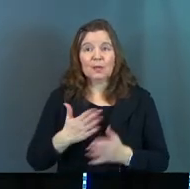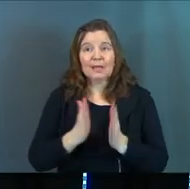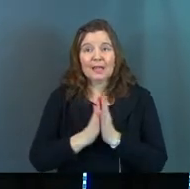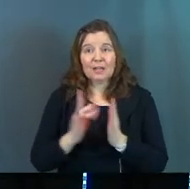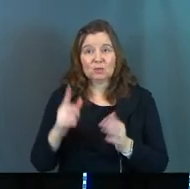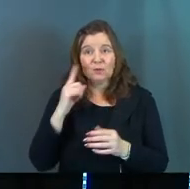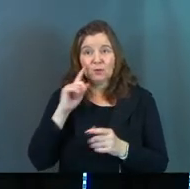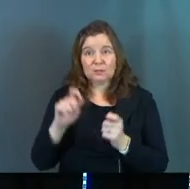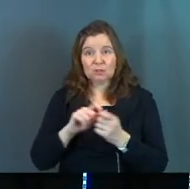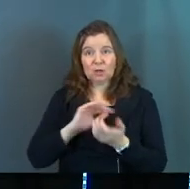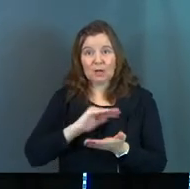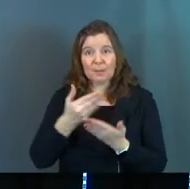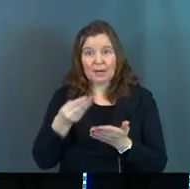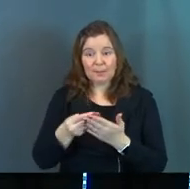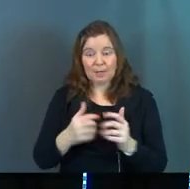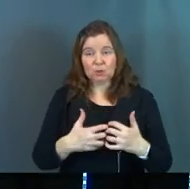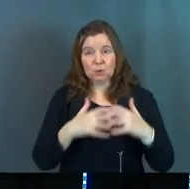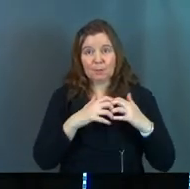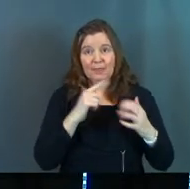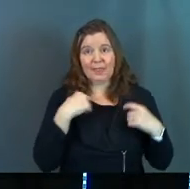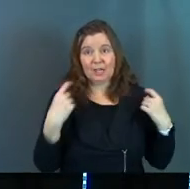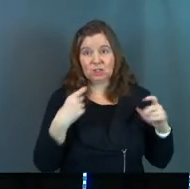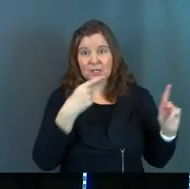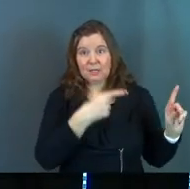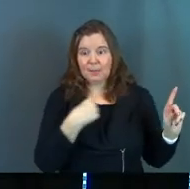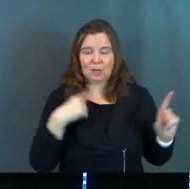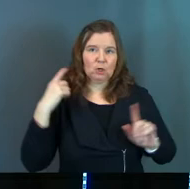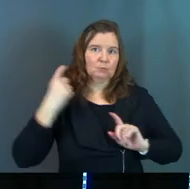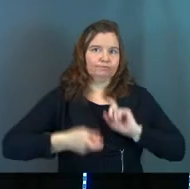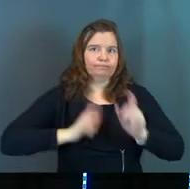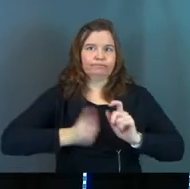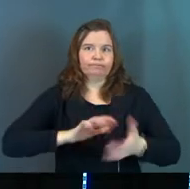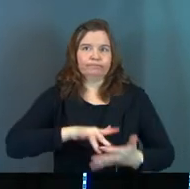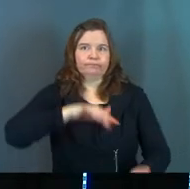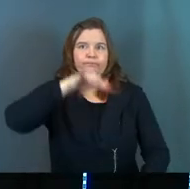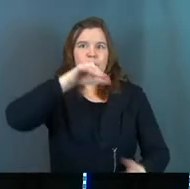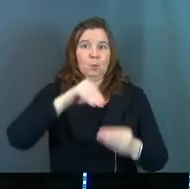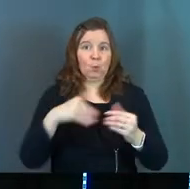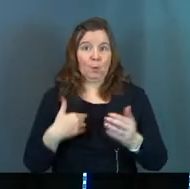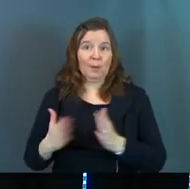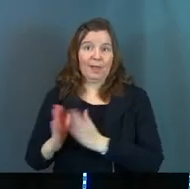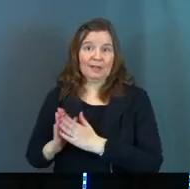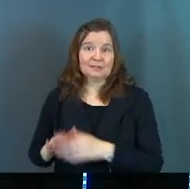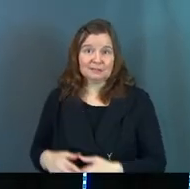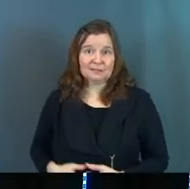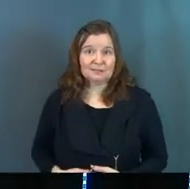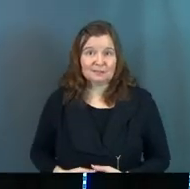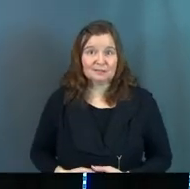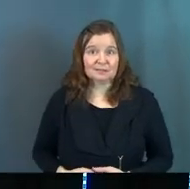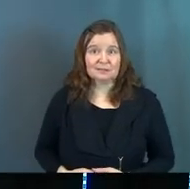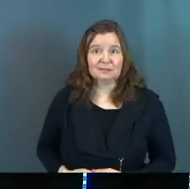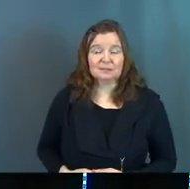asked you guys for a certain amount of money to build that gym over there, and you gave us way more than what we asked for.